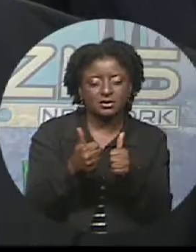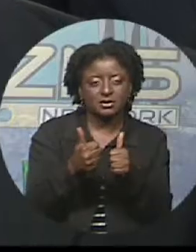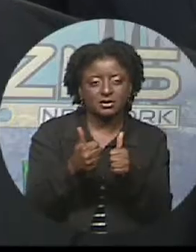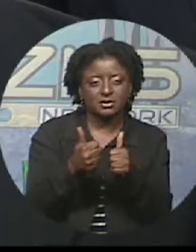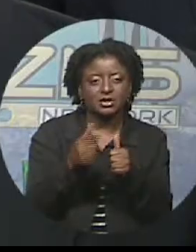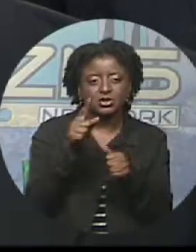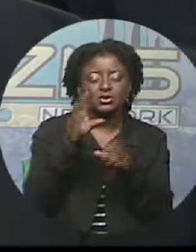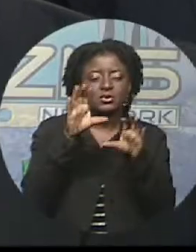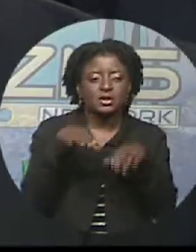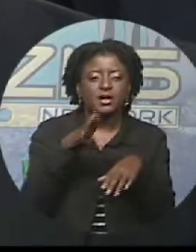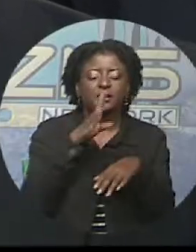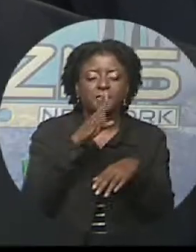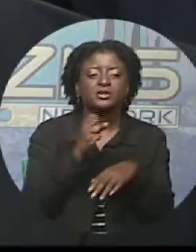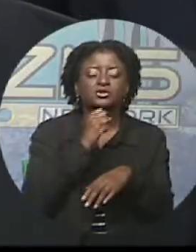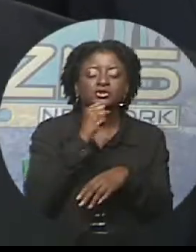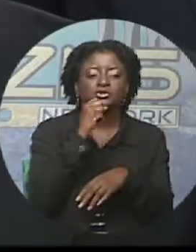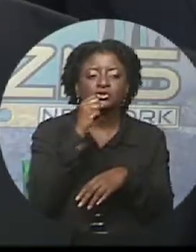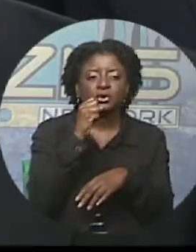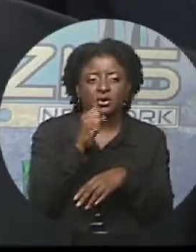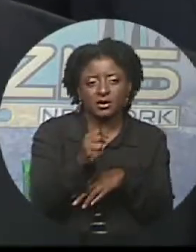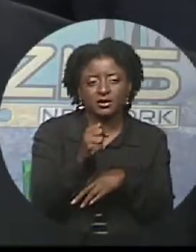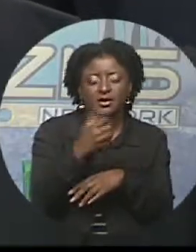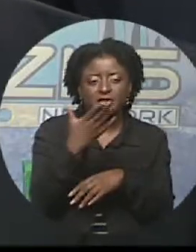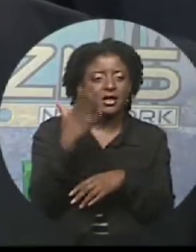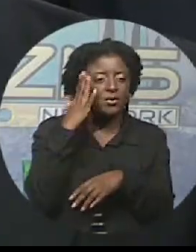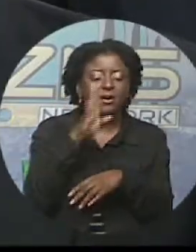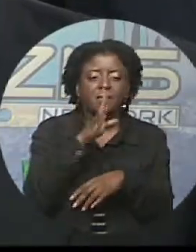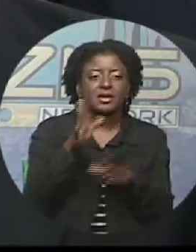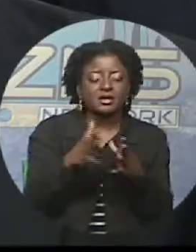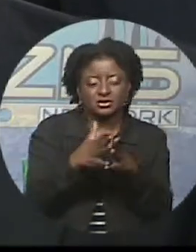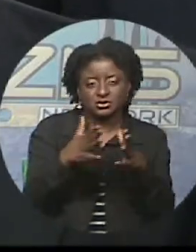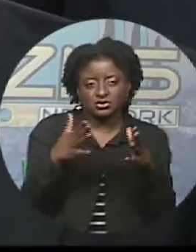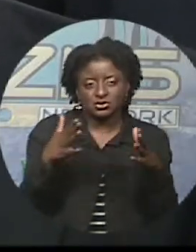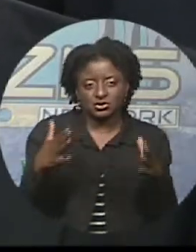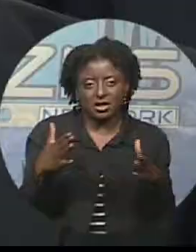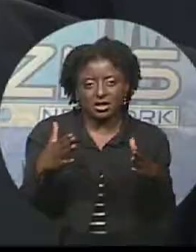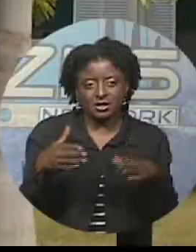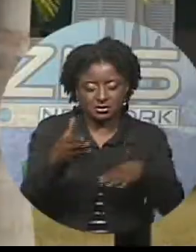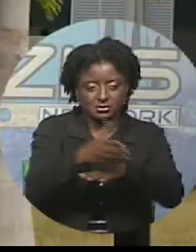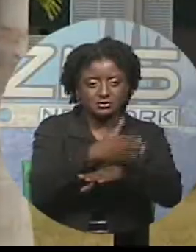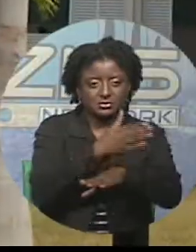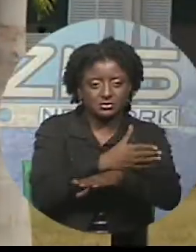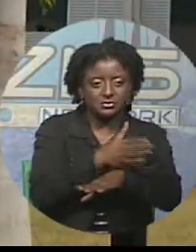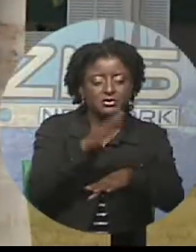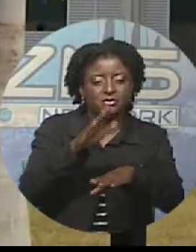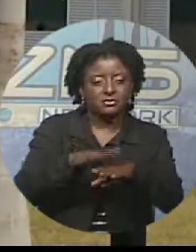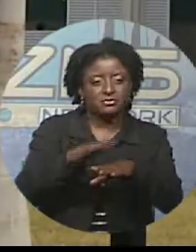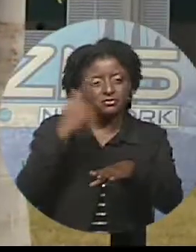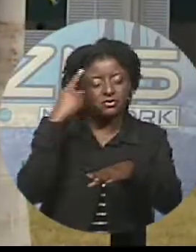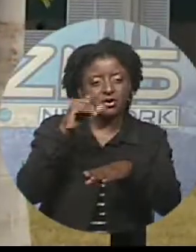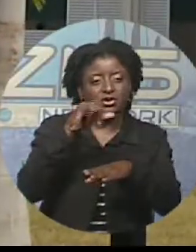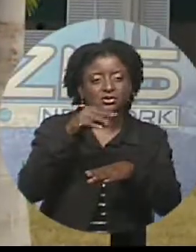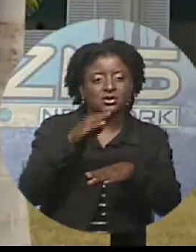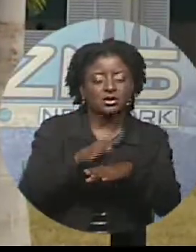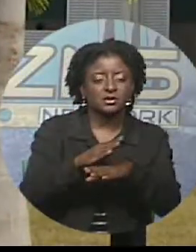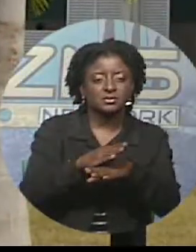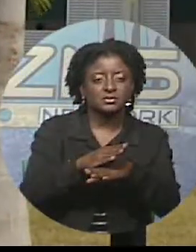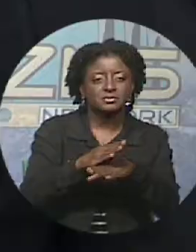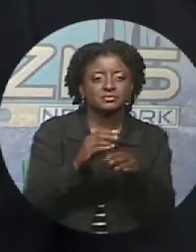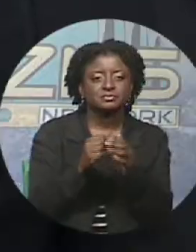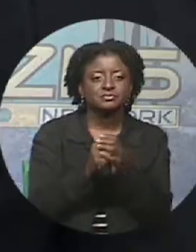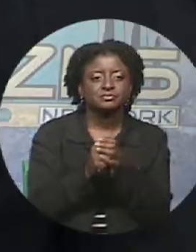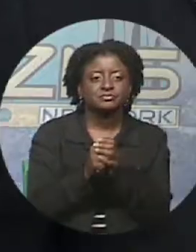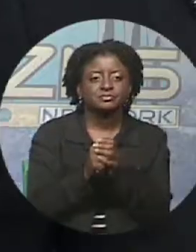that you can be assured. There's going to be a giant leap forward in employment on this island. LaDawn Davis, ZNS Network